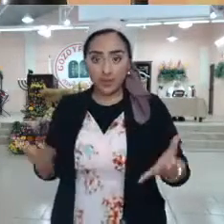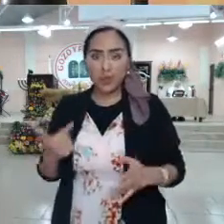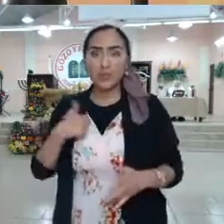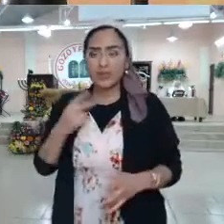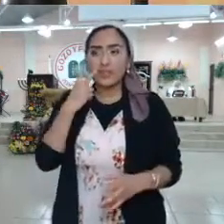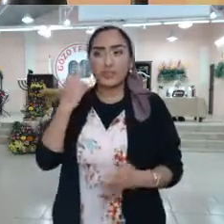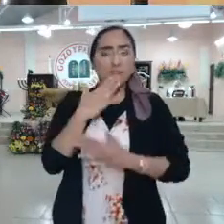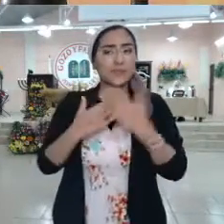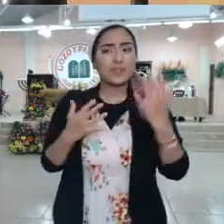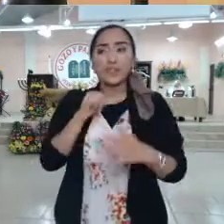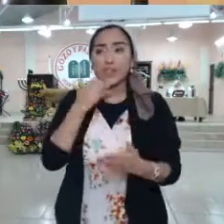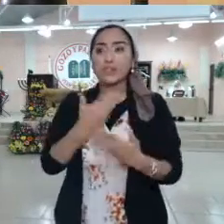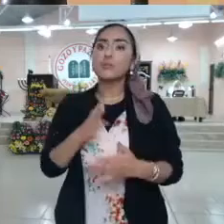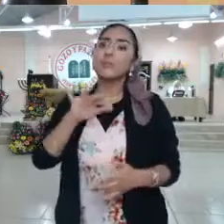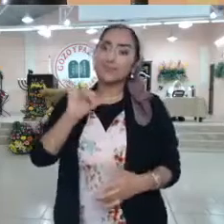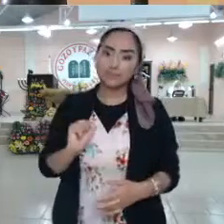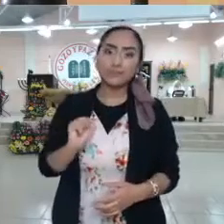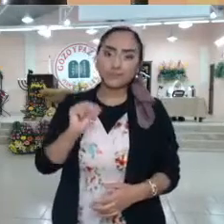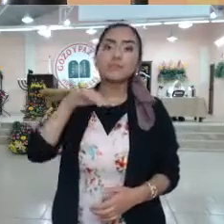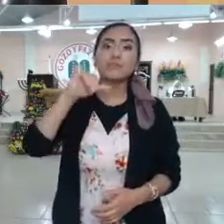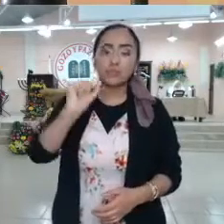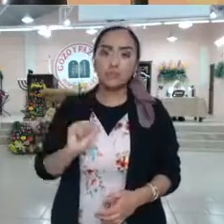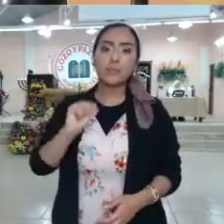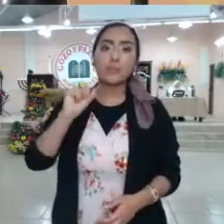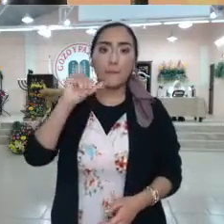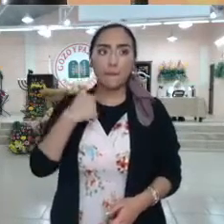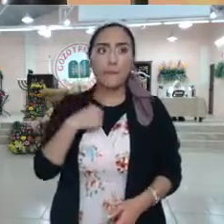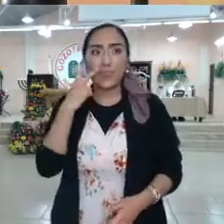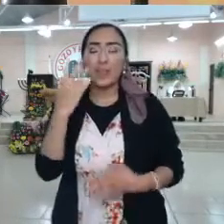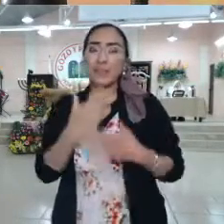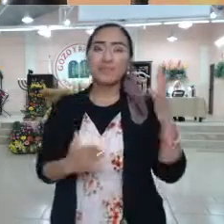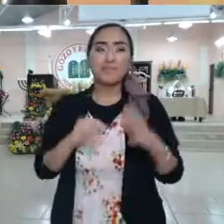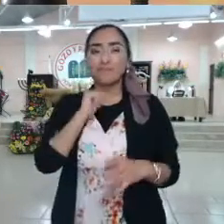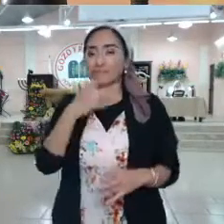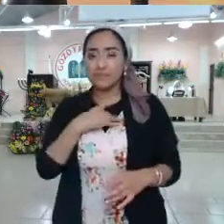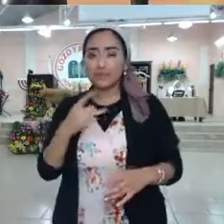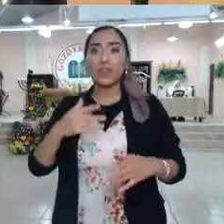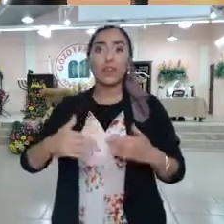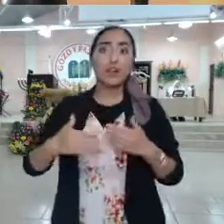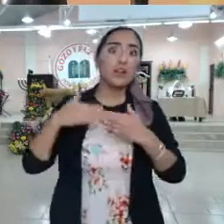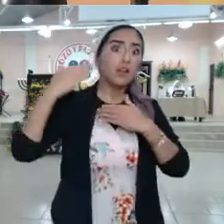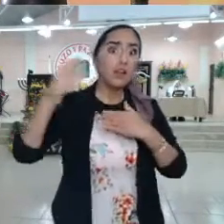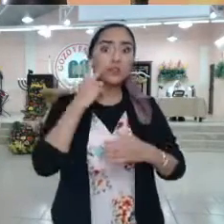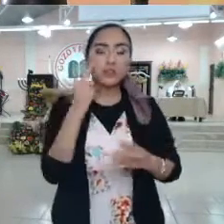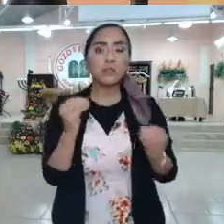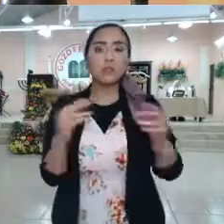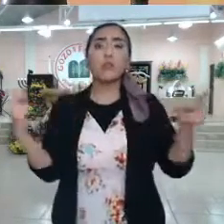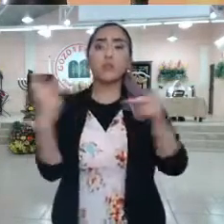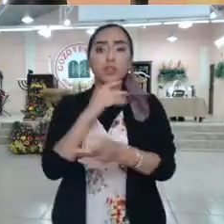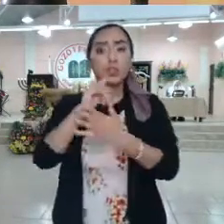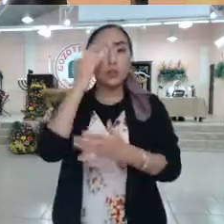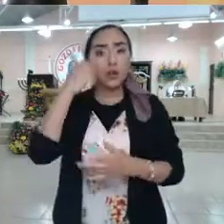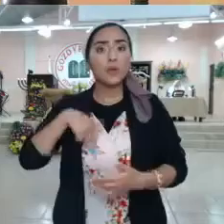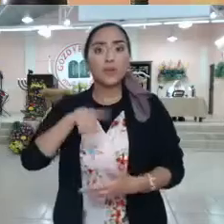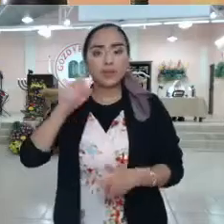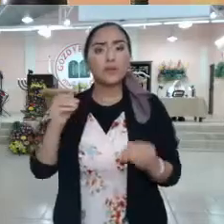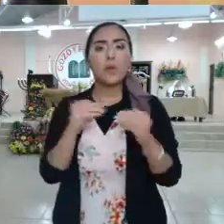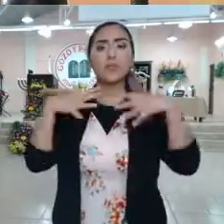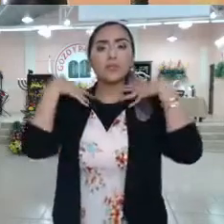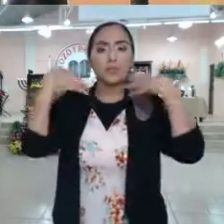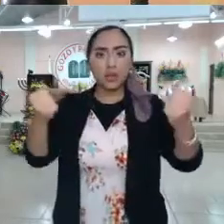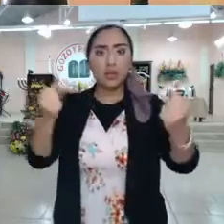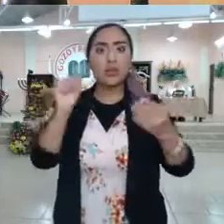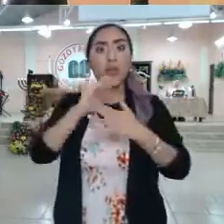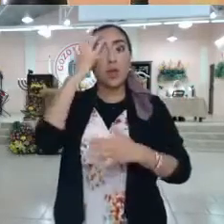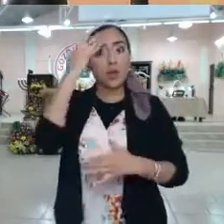to now, we have seen unpleasant things. Have we? Yes, we have. We have seen very unpleasant things. Well, we're going to see worse things. That's why we have